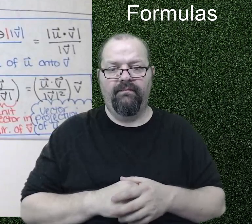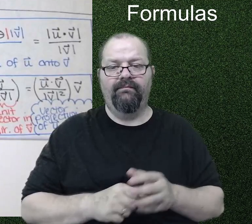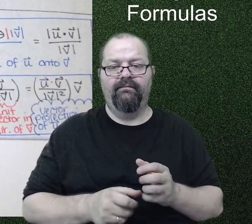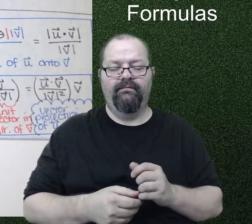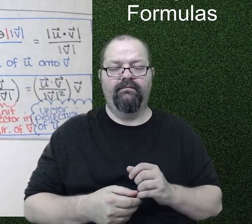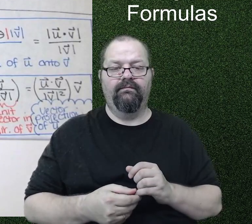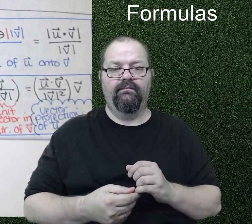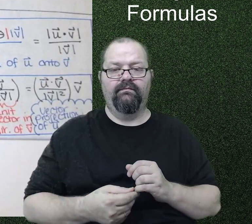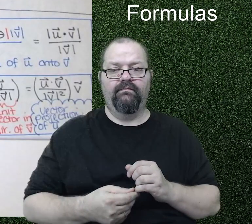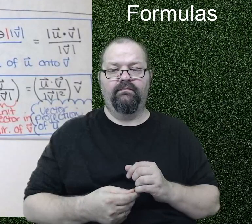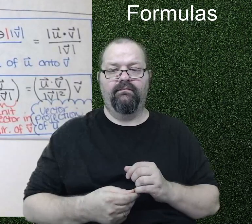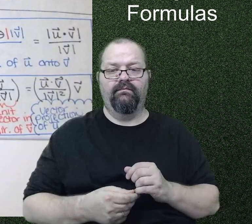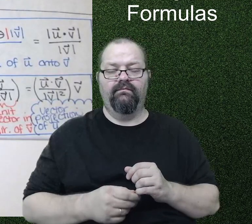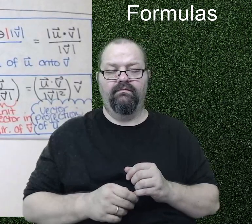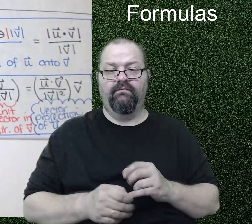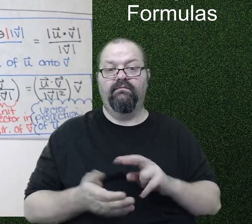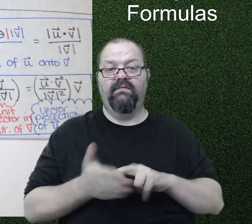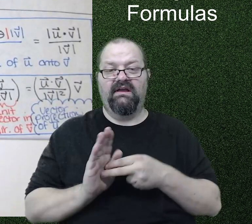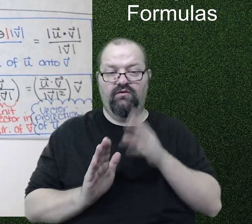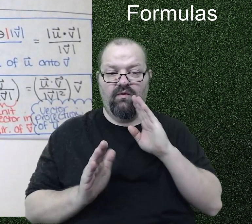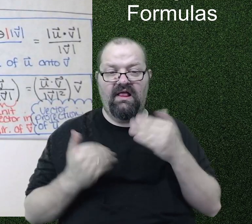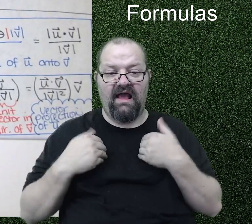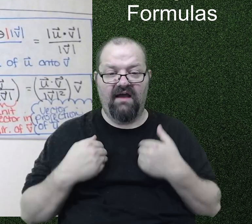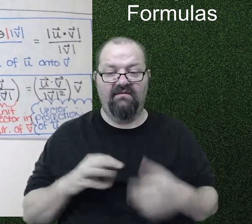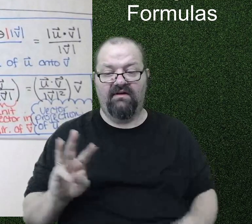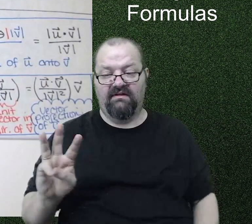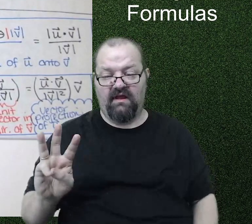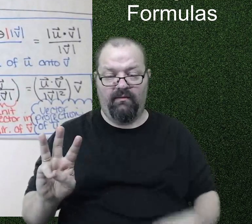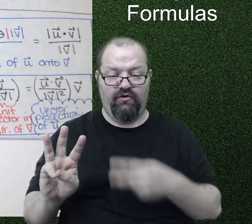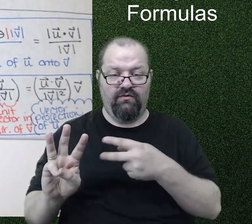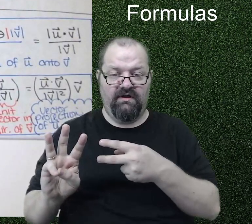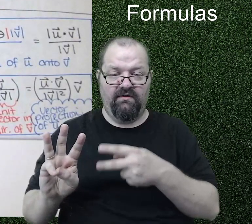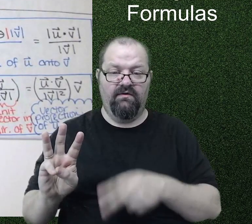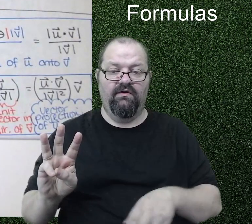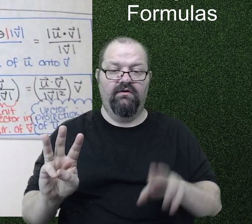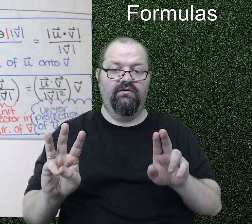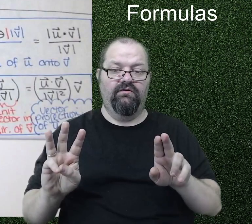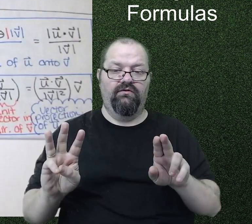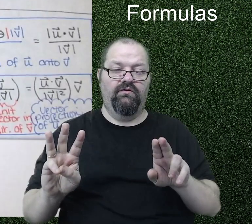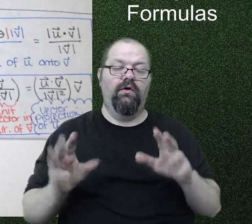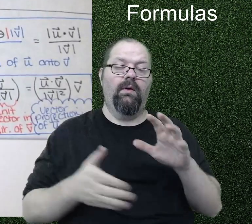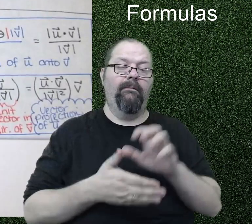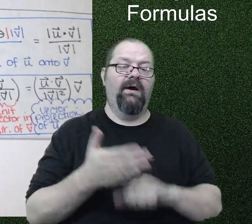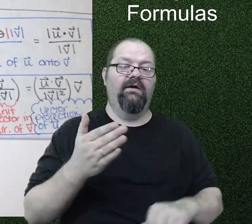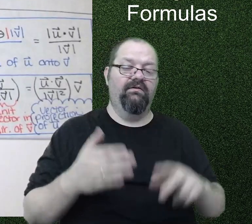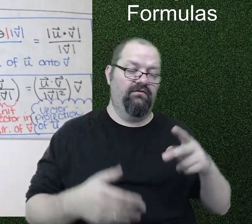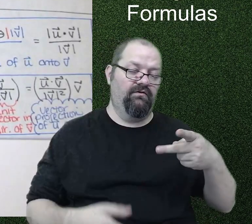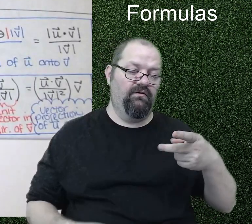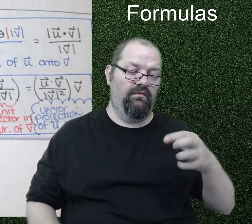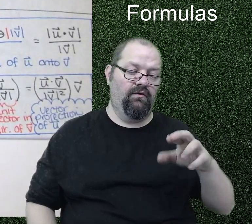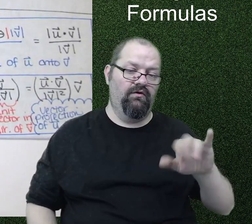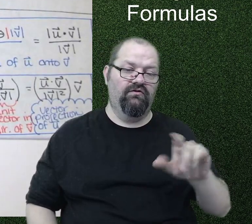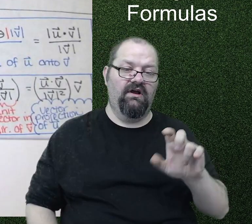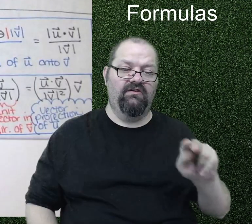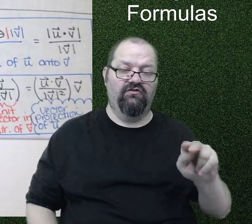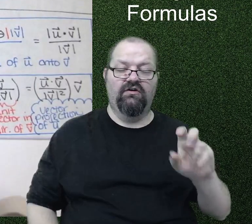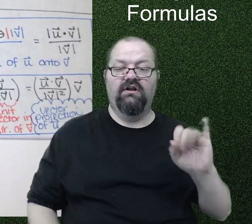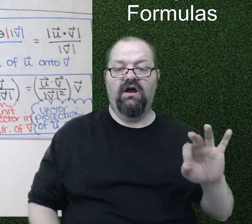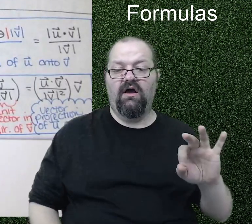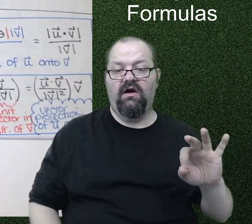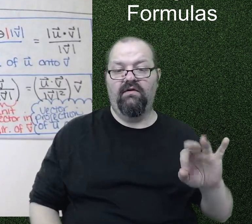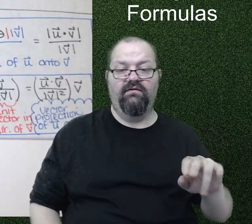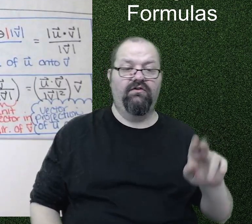So we're going to have W equals U minus the projection of U onto